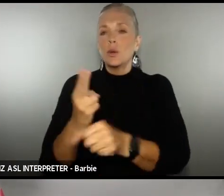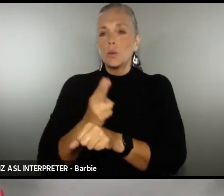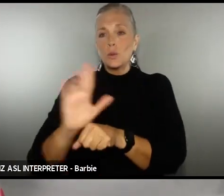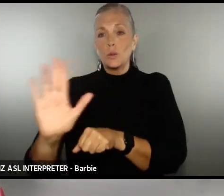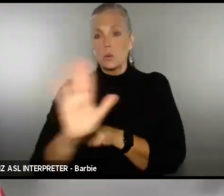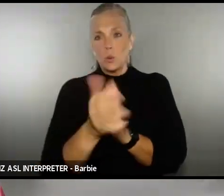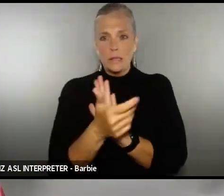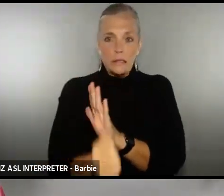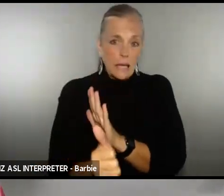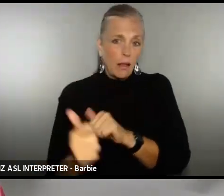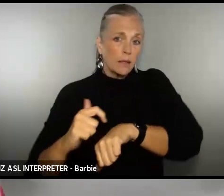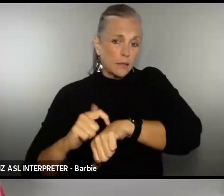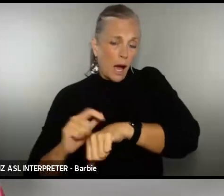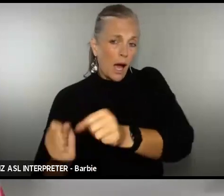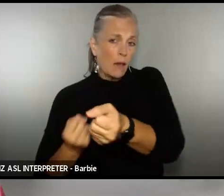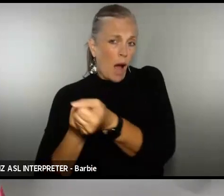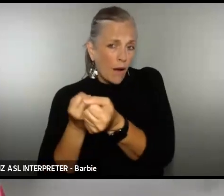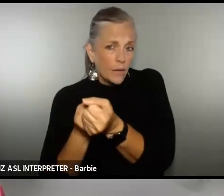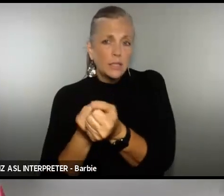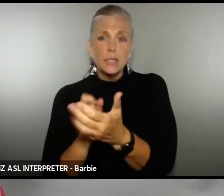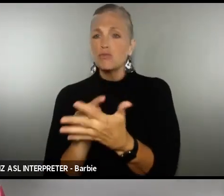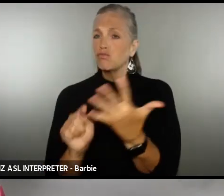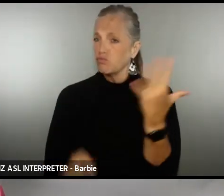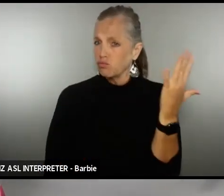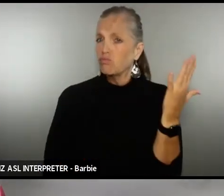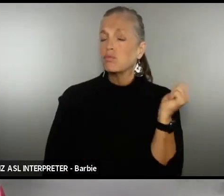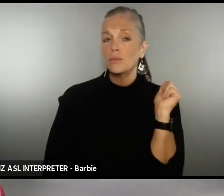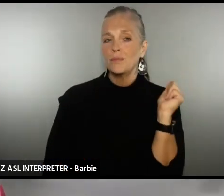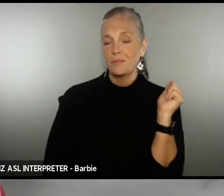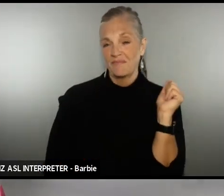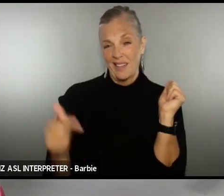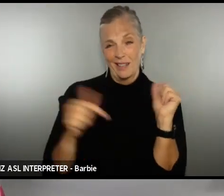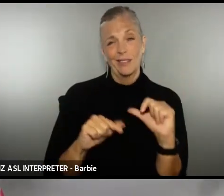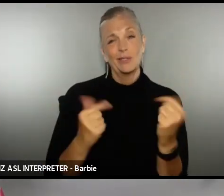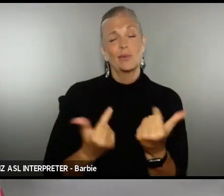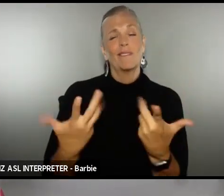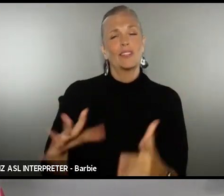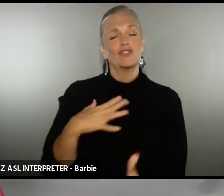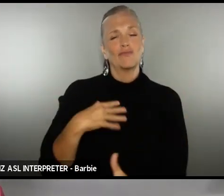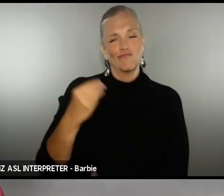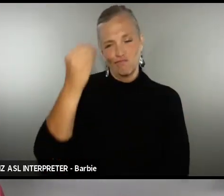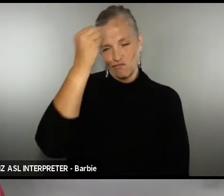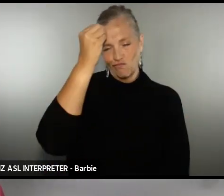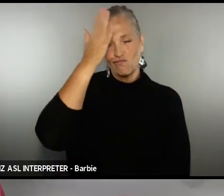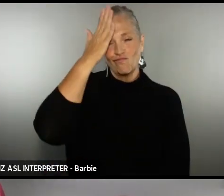your time, your advocacy. And I know one thing this group has taught me is examining your